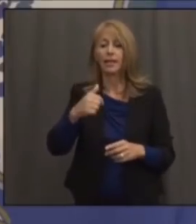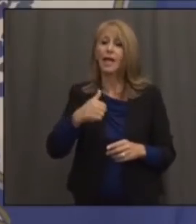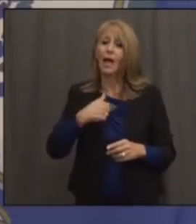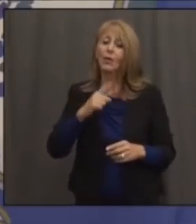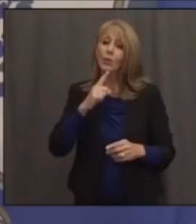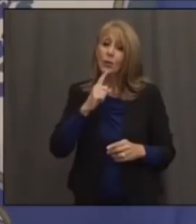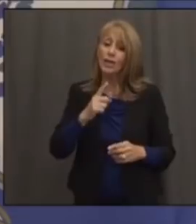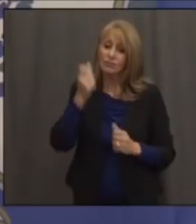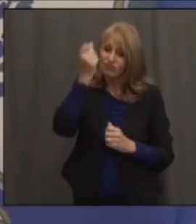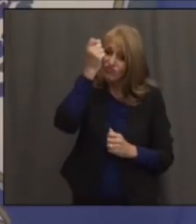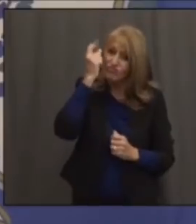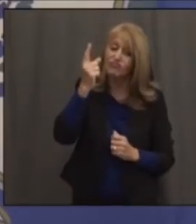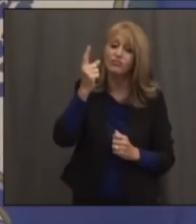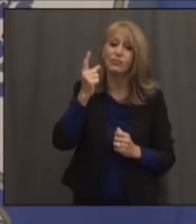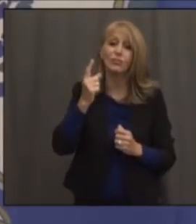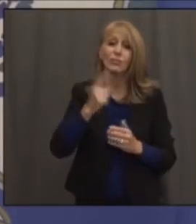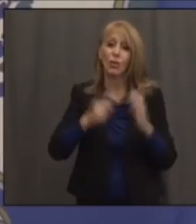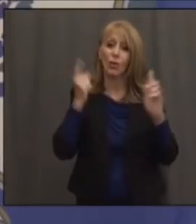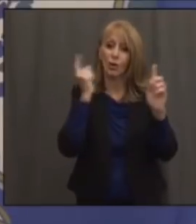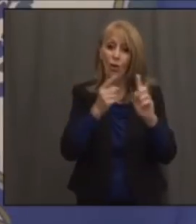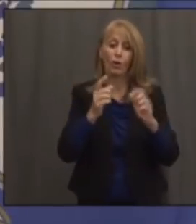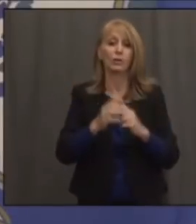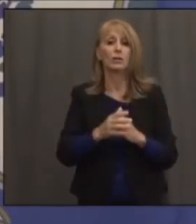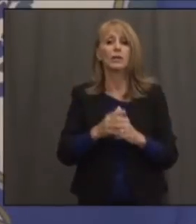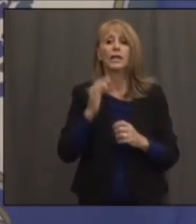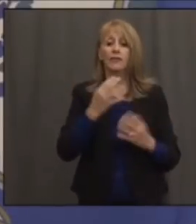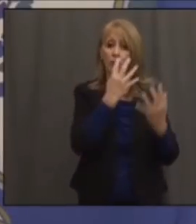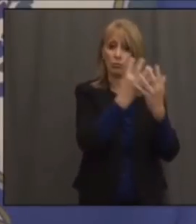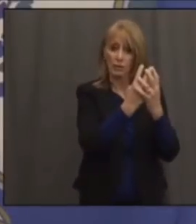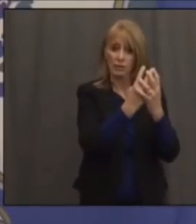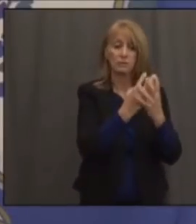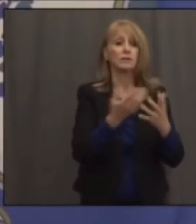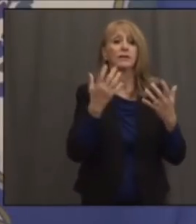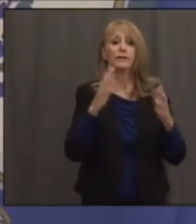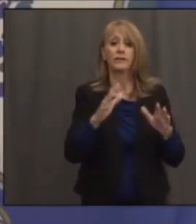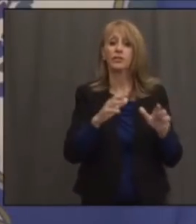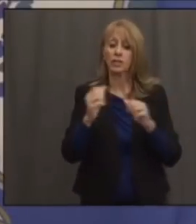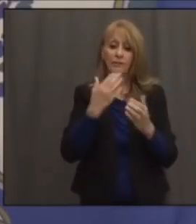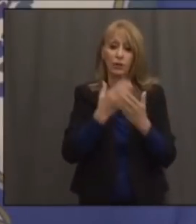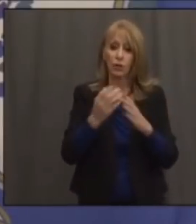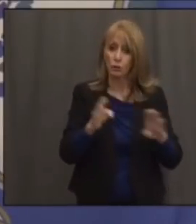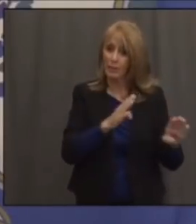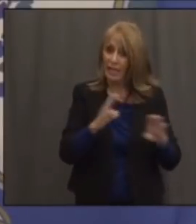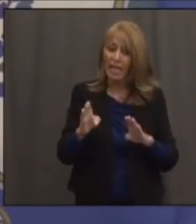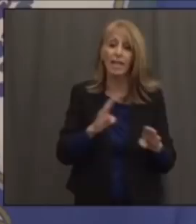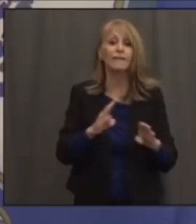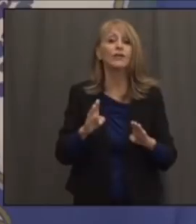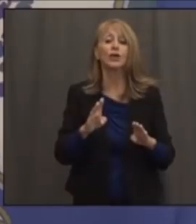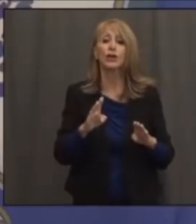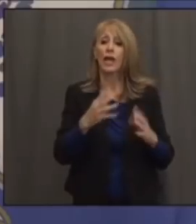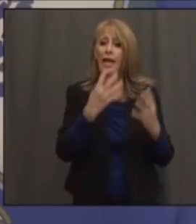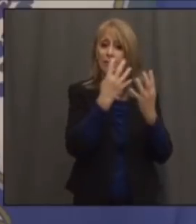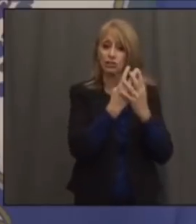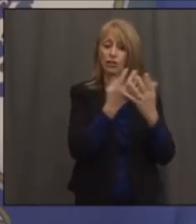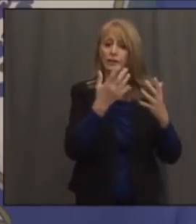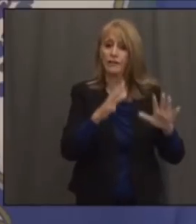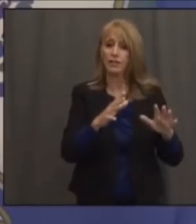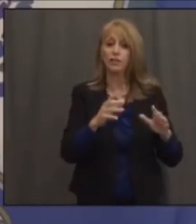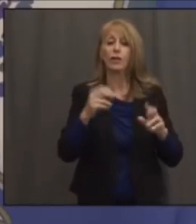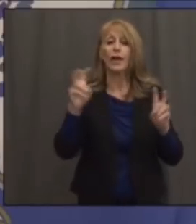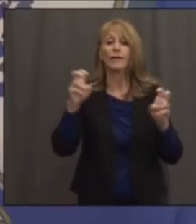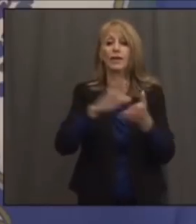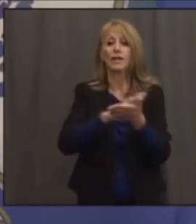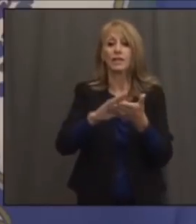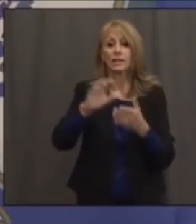to accomplish, which is once you've served your time, once you're out in good behavior after a period of time, you get a clean